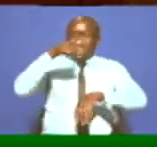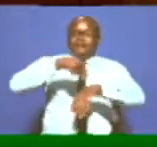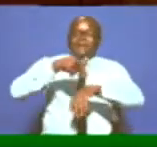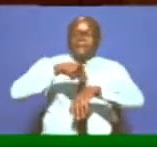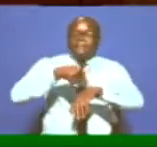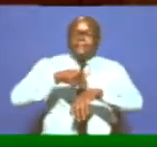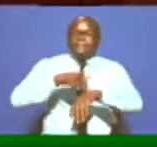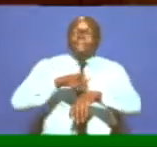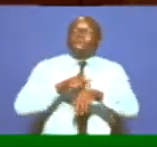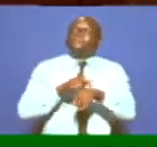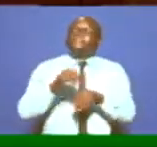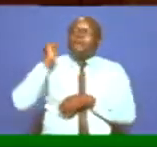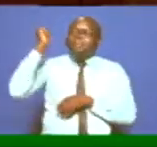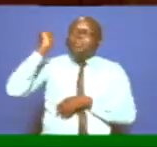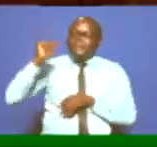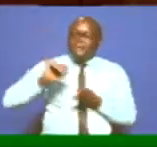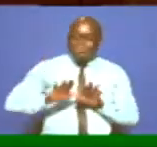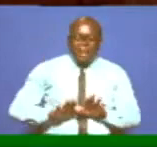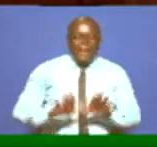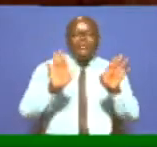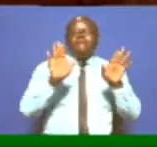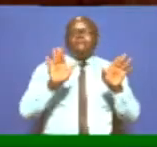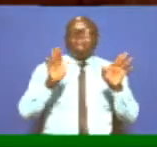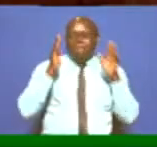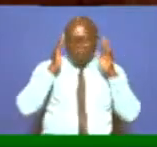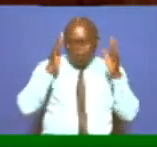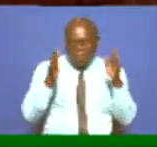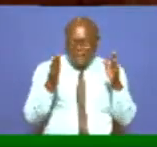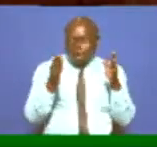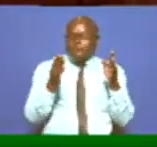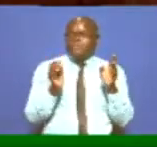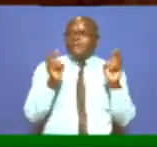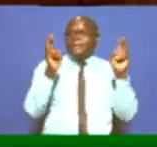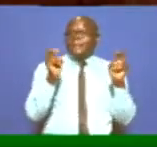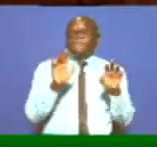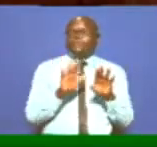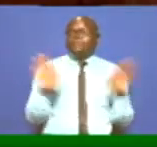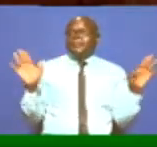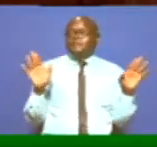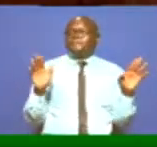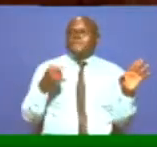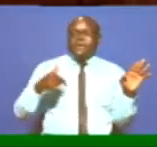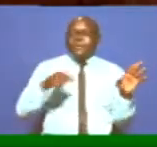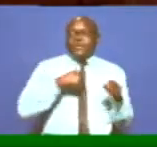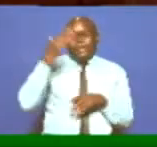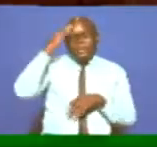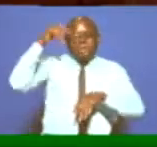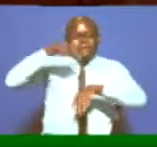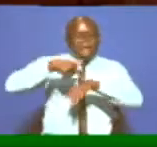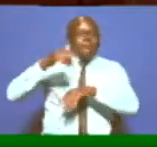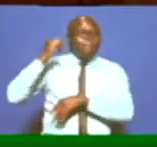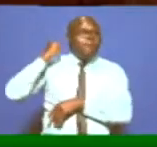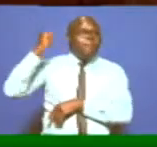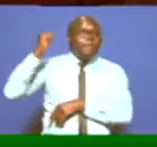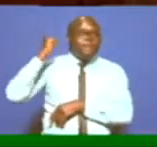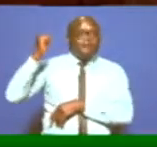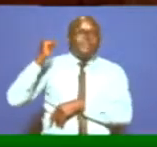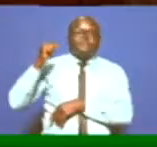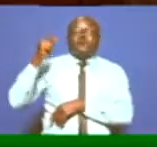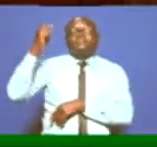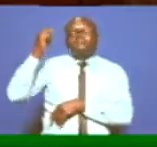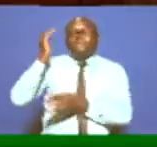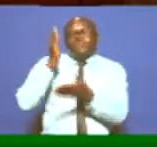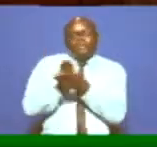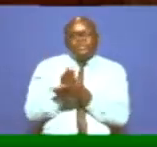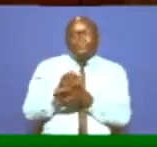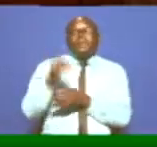just leave out politics completely and talk about the issue. We all know that when it comes to politics, logic disappears.